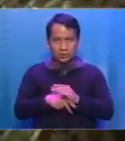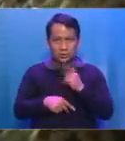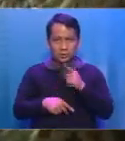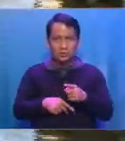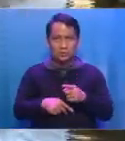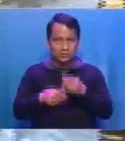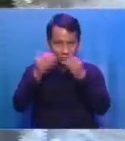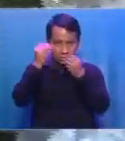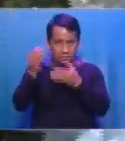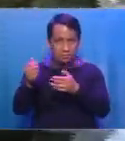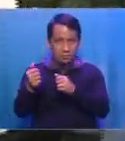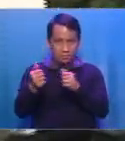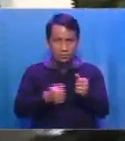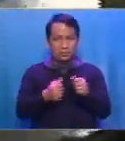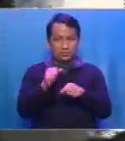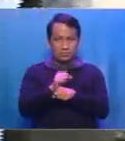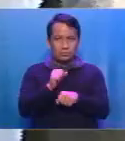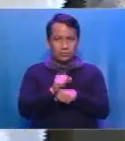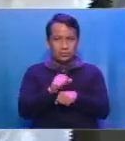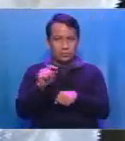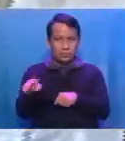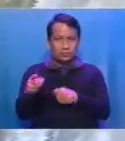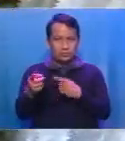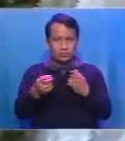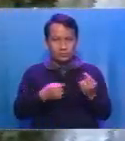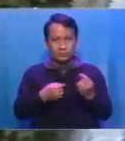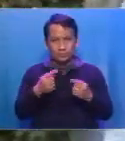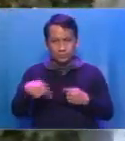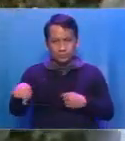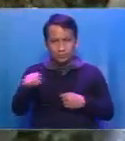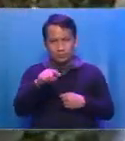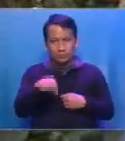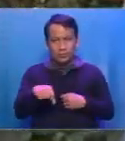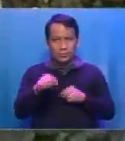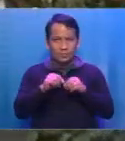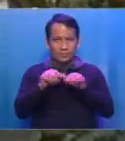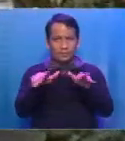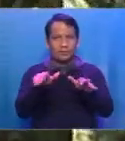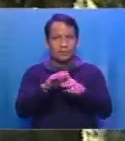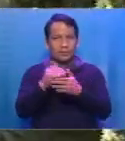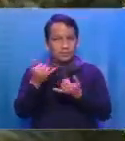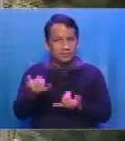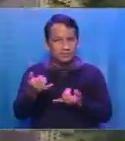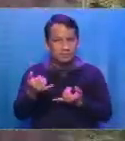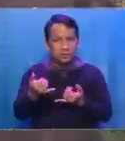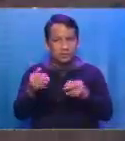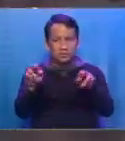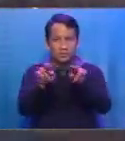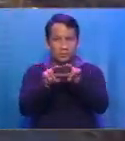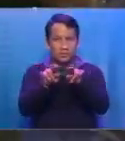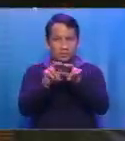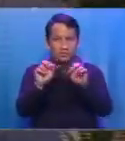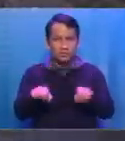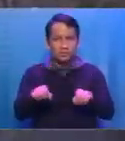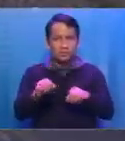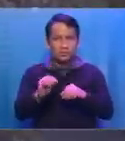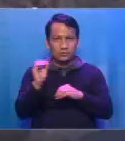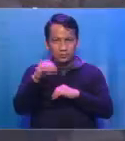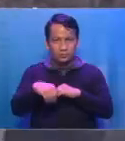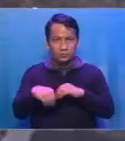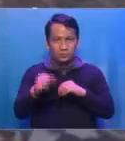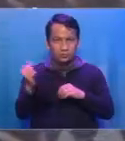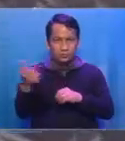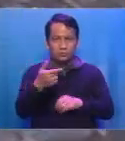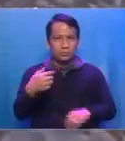sundin ang alternate work schedule na ipinatupad sa kasagsaga ng pandemya, dapat gawing normal lang ang oras ng duty